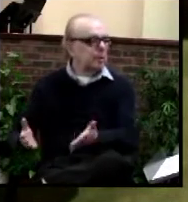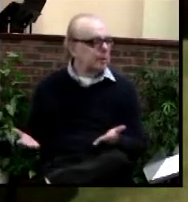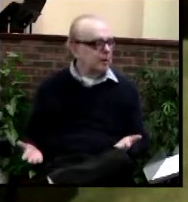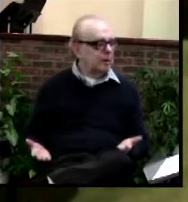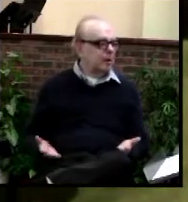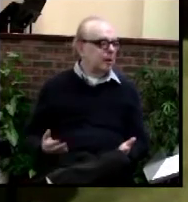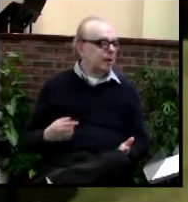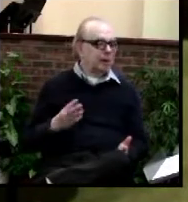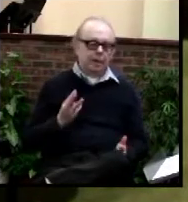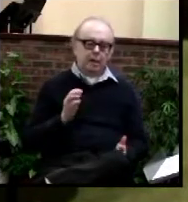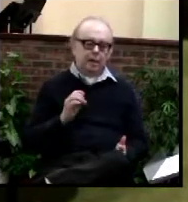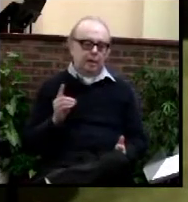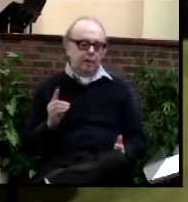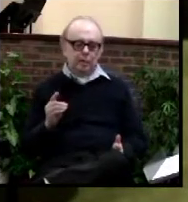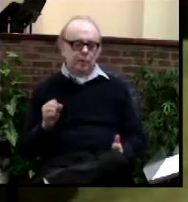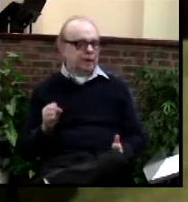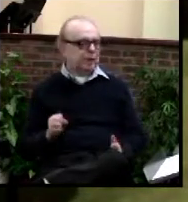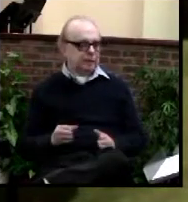Weeds, right?